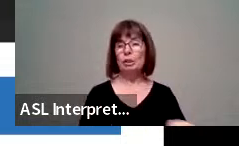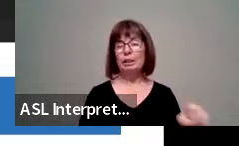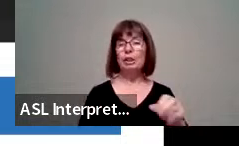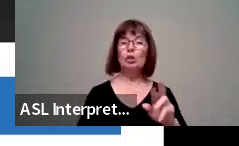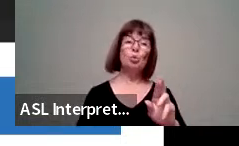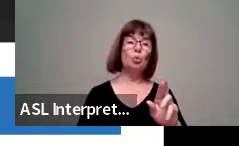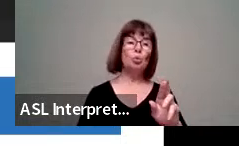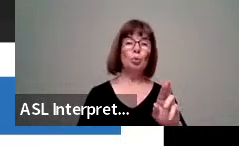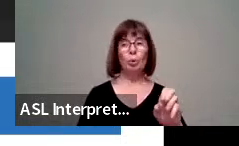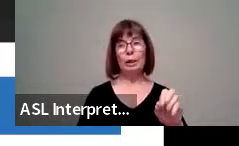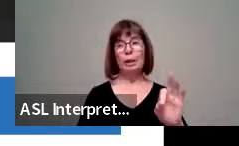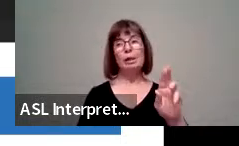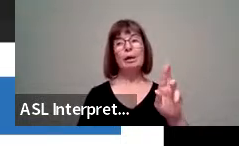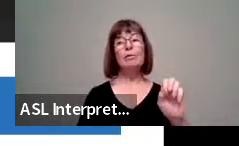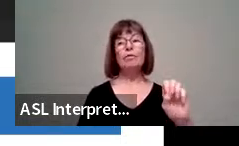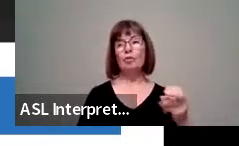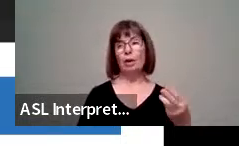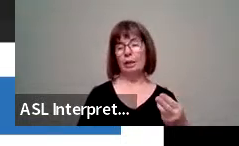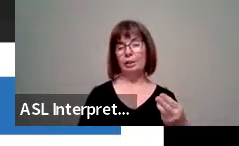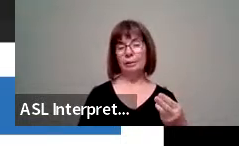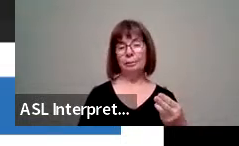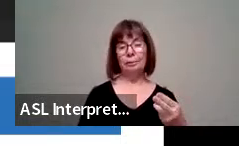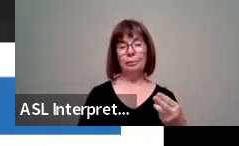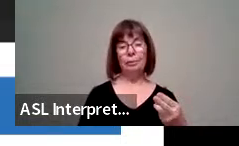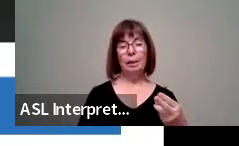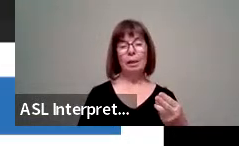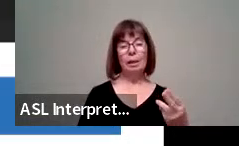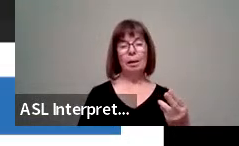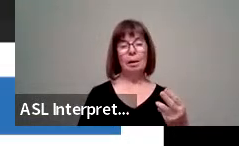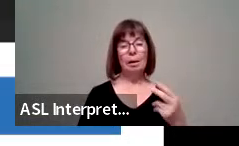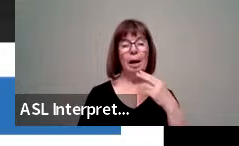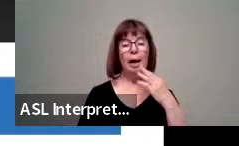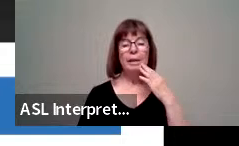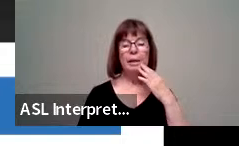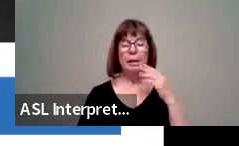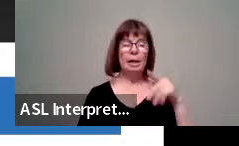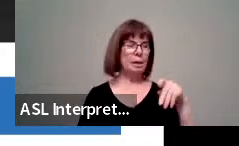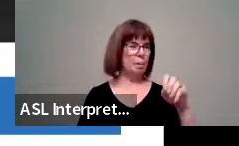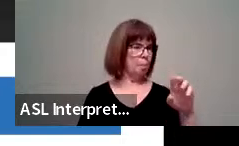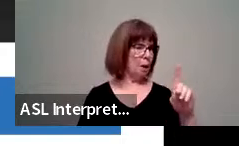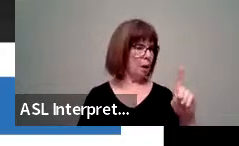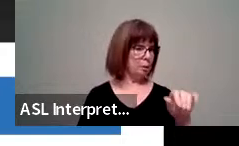So, yeah. So the stationary pod sites, and maybe that's about vaccination, but